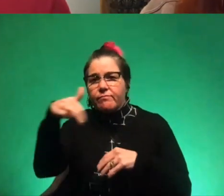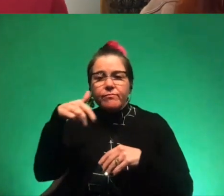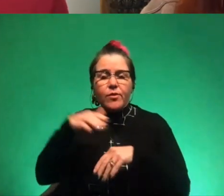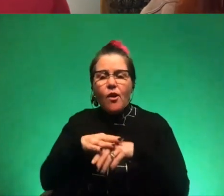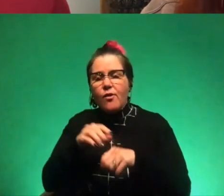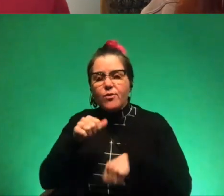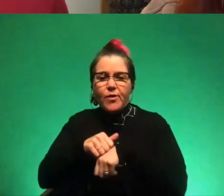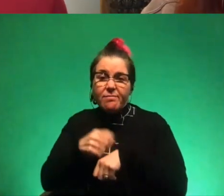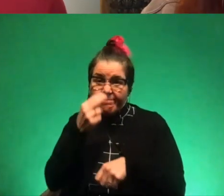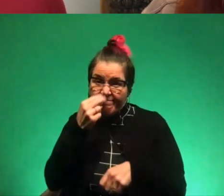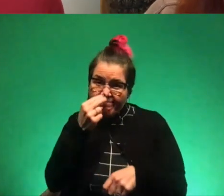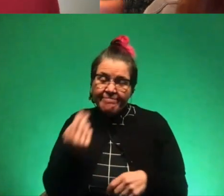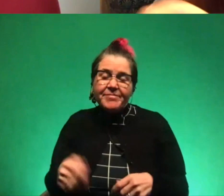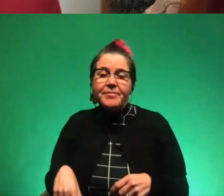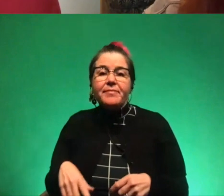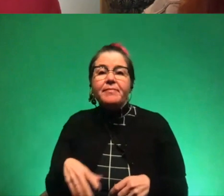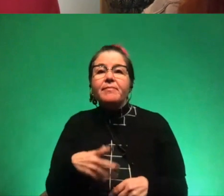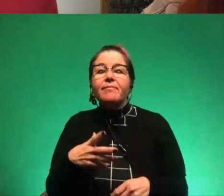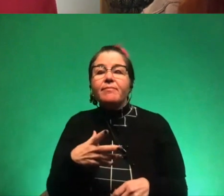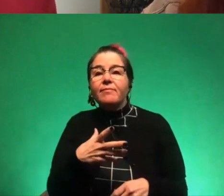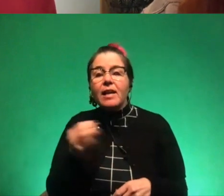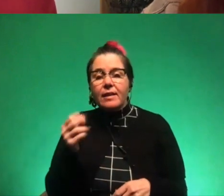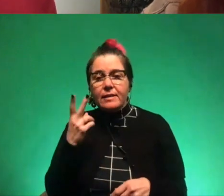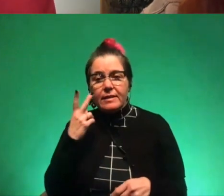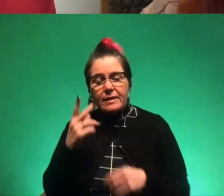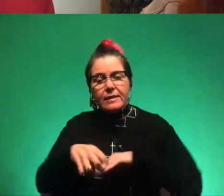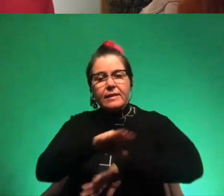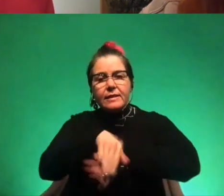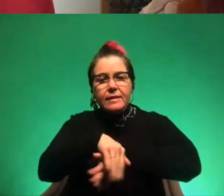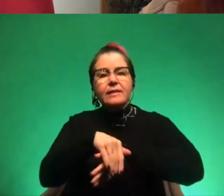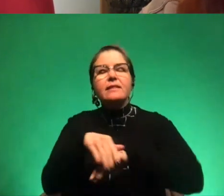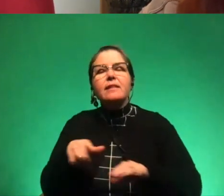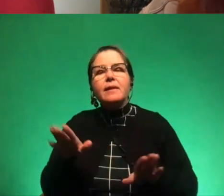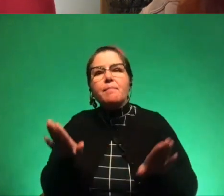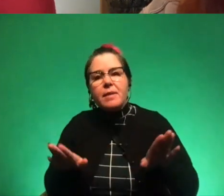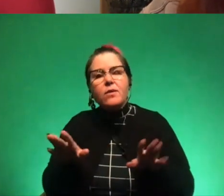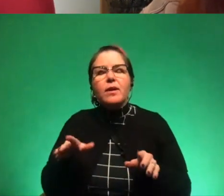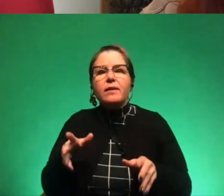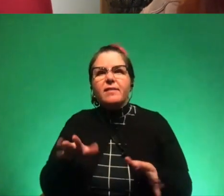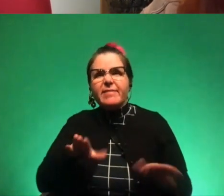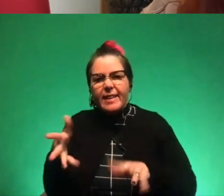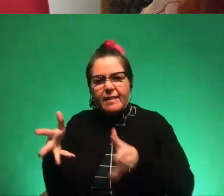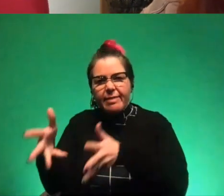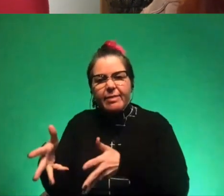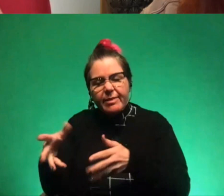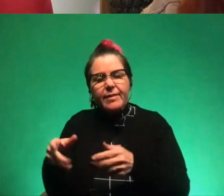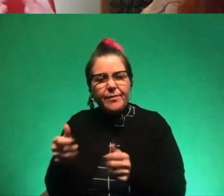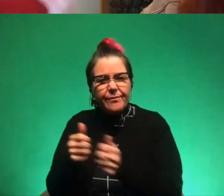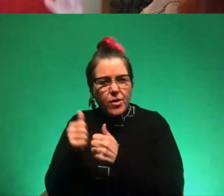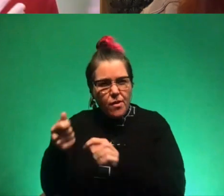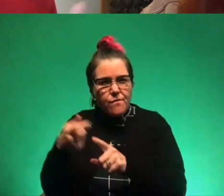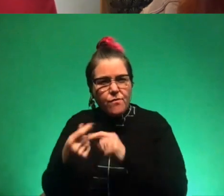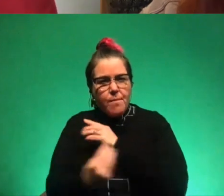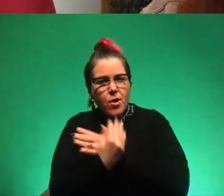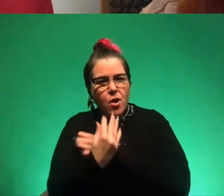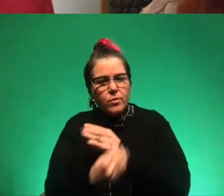funny. And yeah, we've seen certainly seal and penguin carcasses fair way from the coast, where like that, you